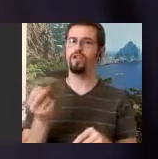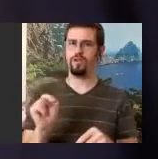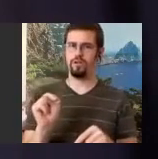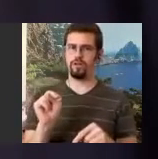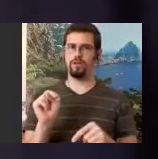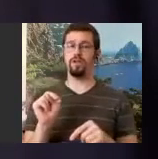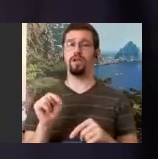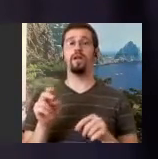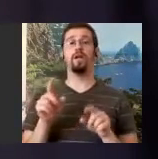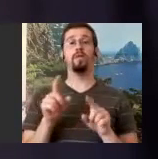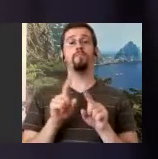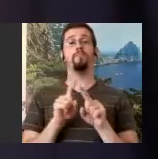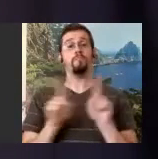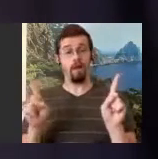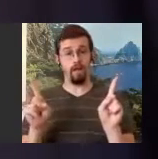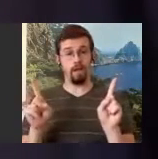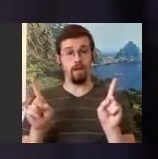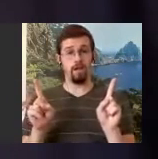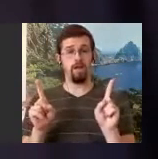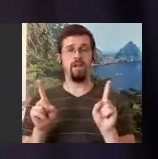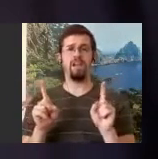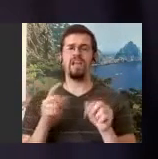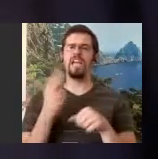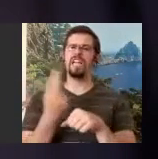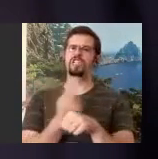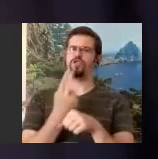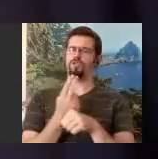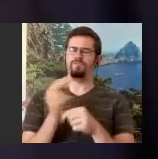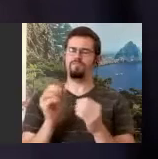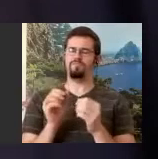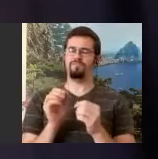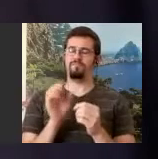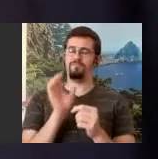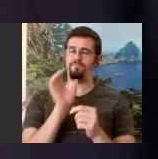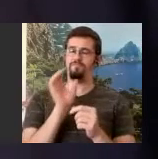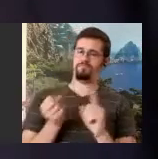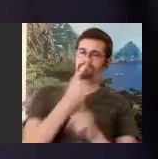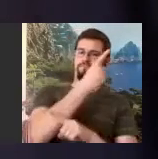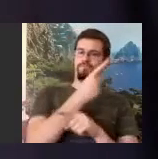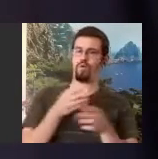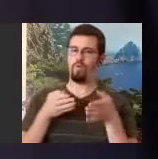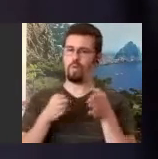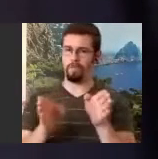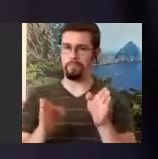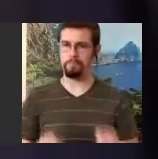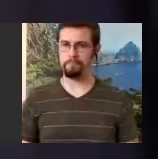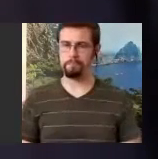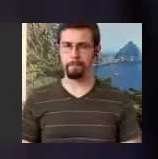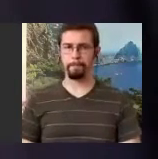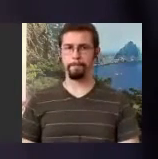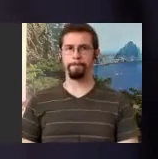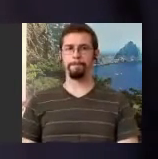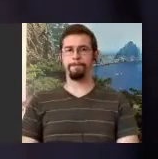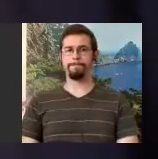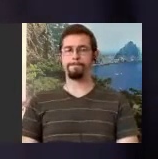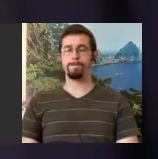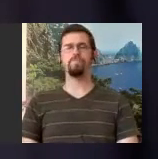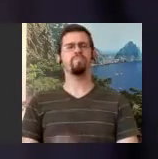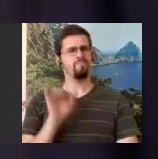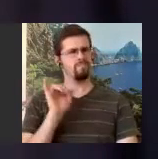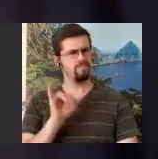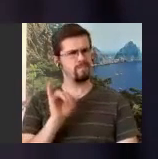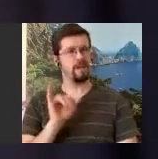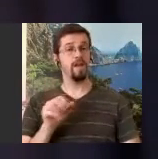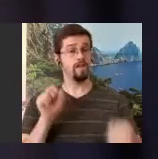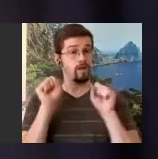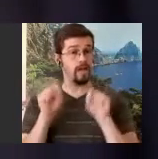But it is being used in a novel way. Yes, true. For sure. So can I go